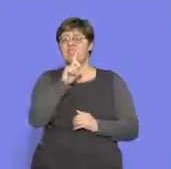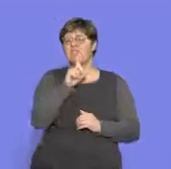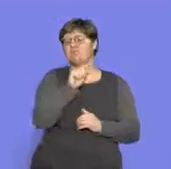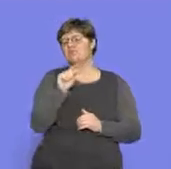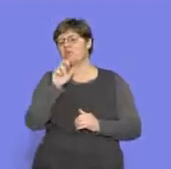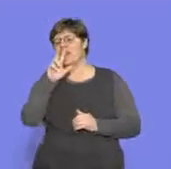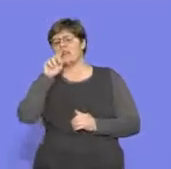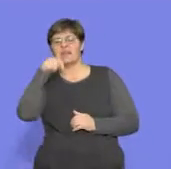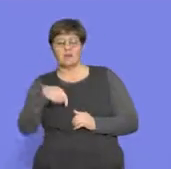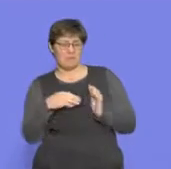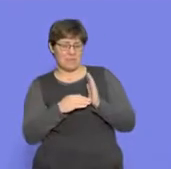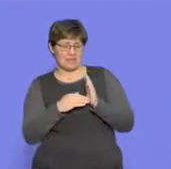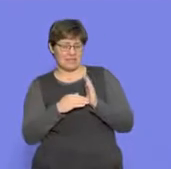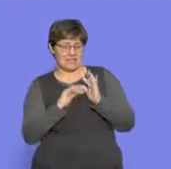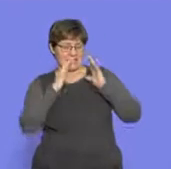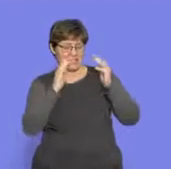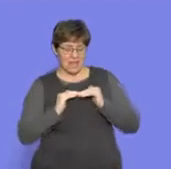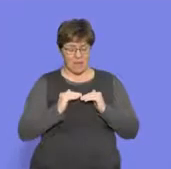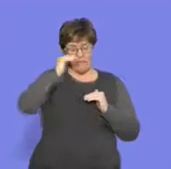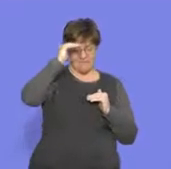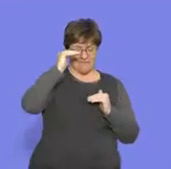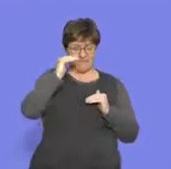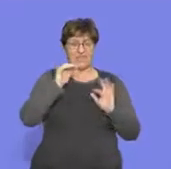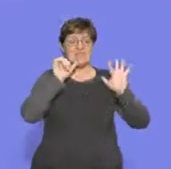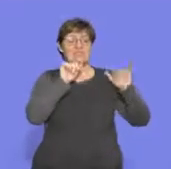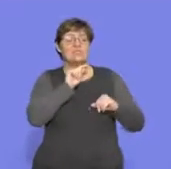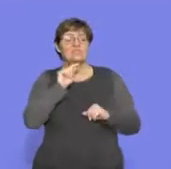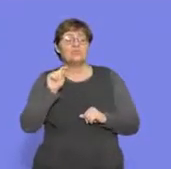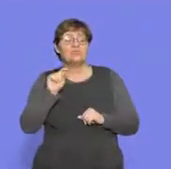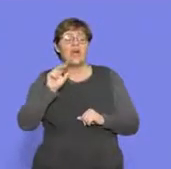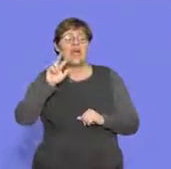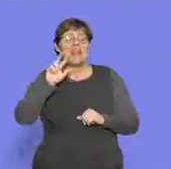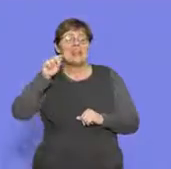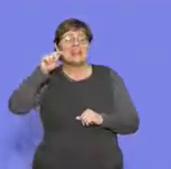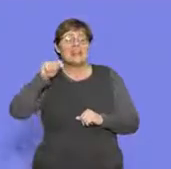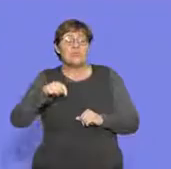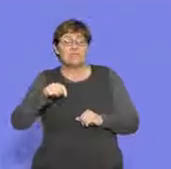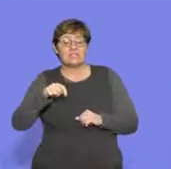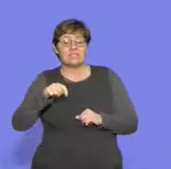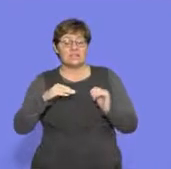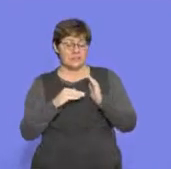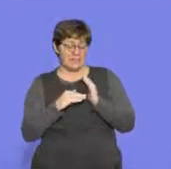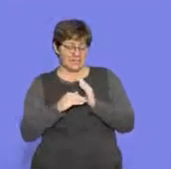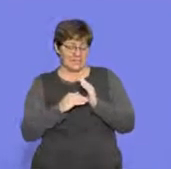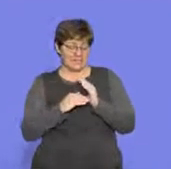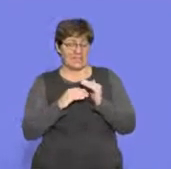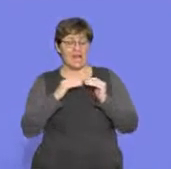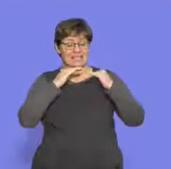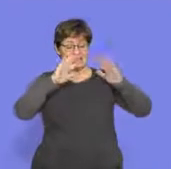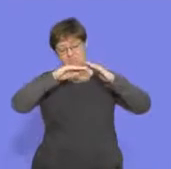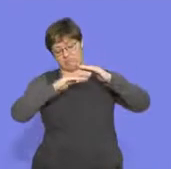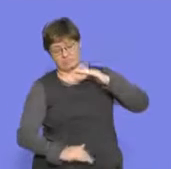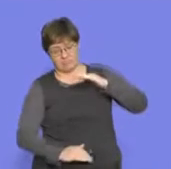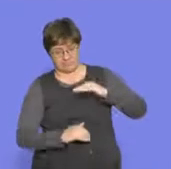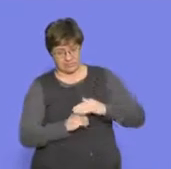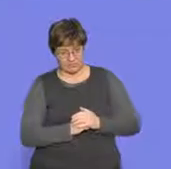8,000 meters above the sea and around 6,000 to 8,000 meters below the sea level. So if we just looked at the context